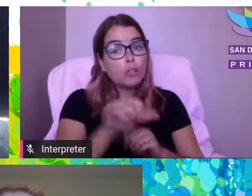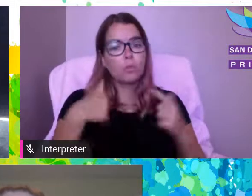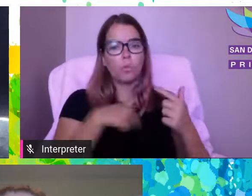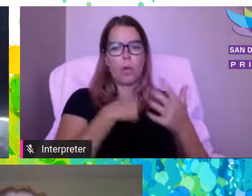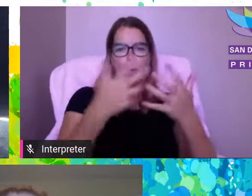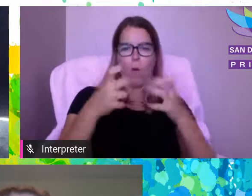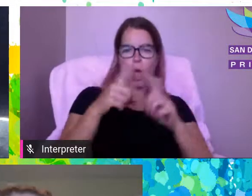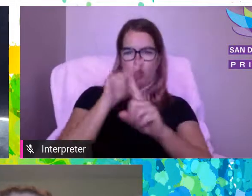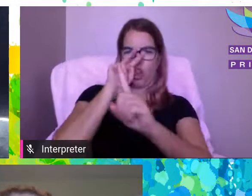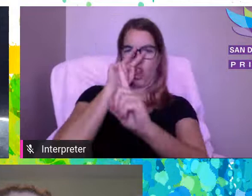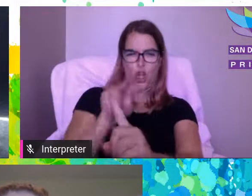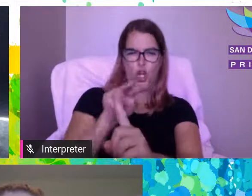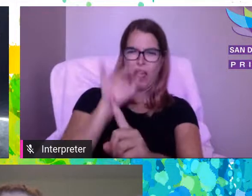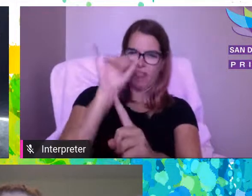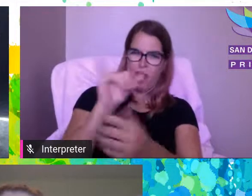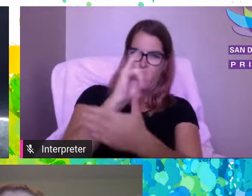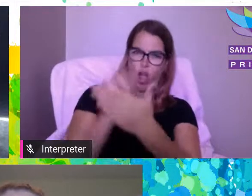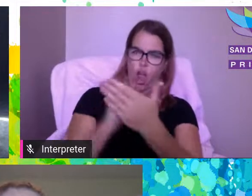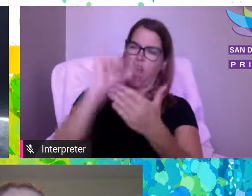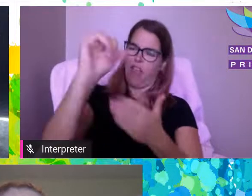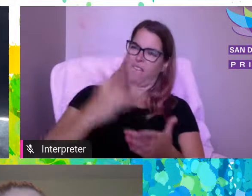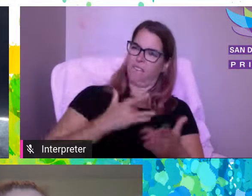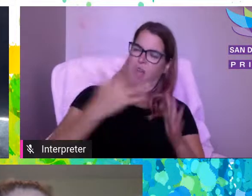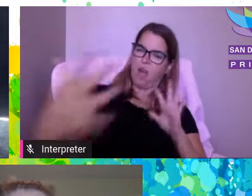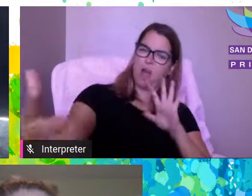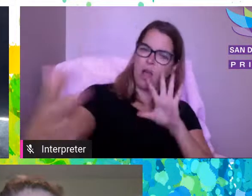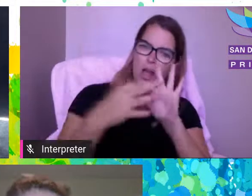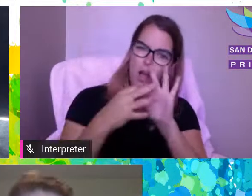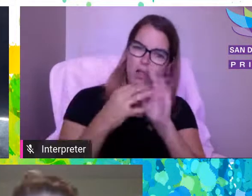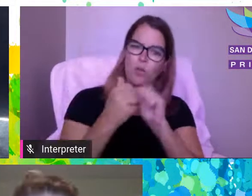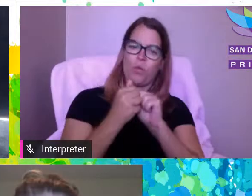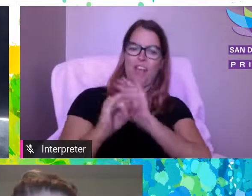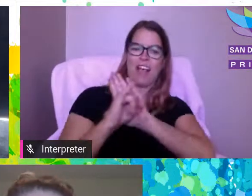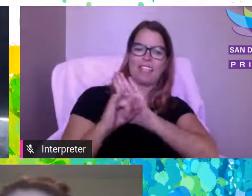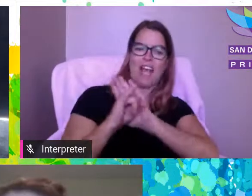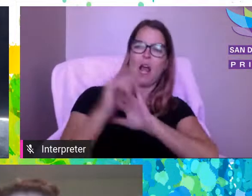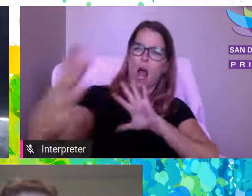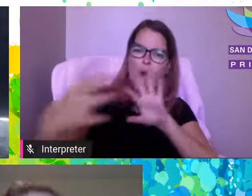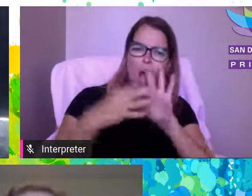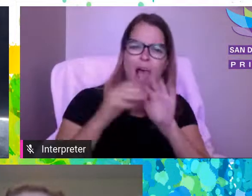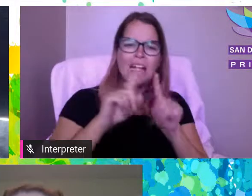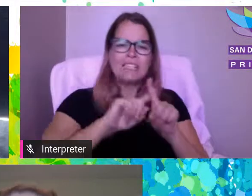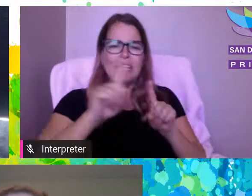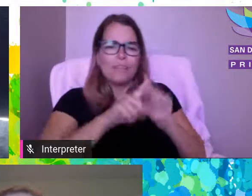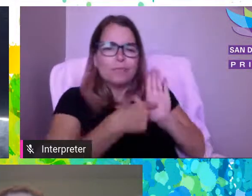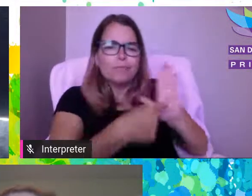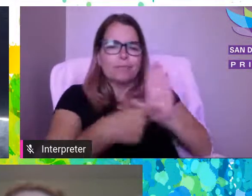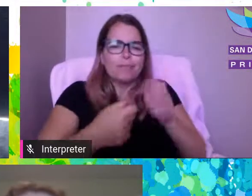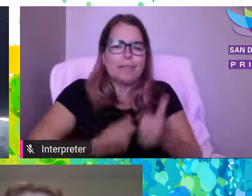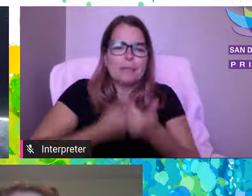that speak to those identities and to speak to different expressions of gender throughout history,